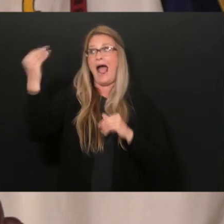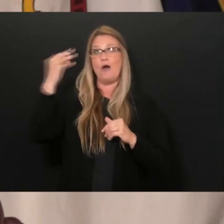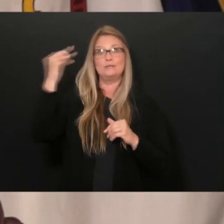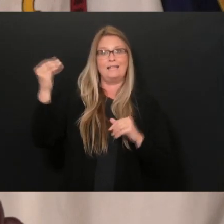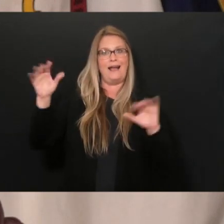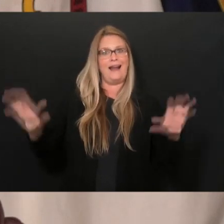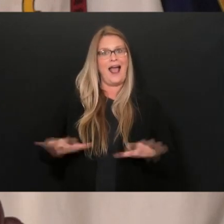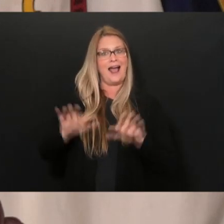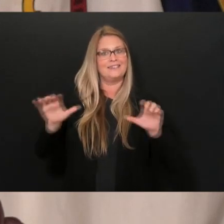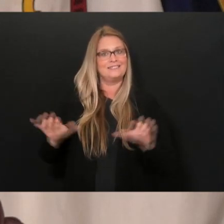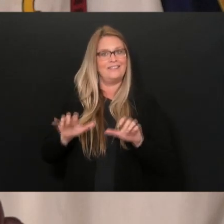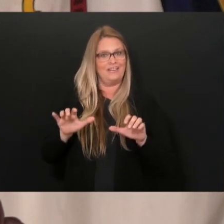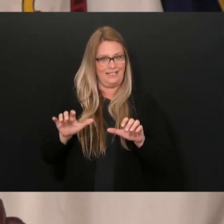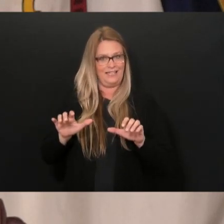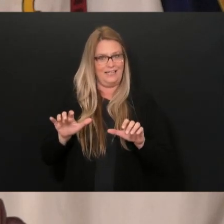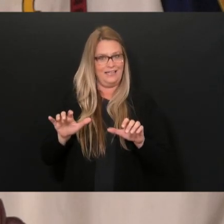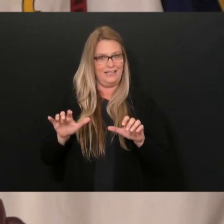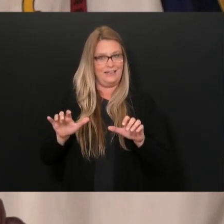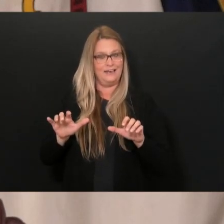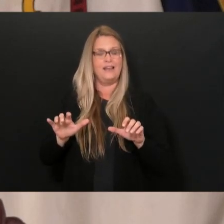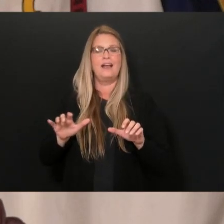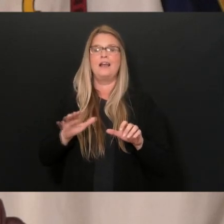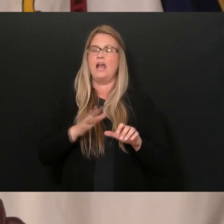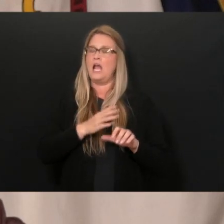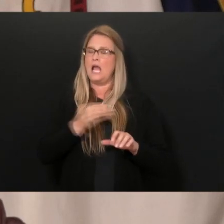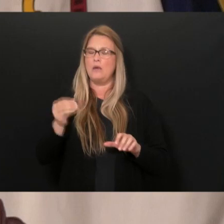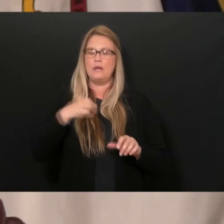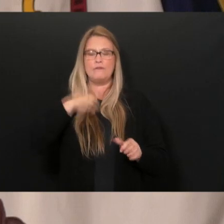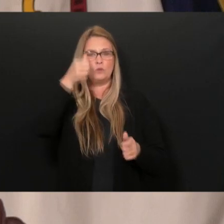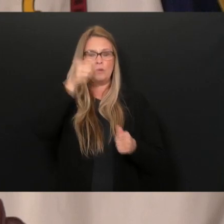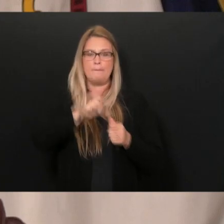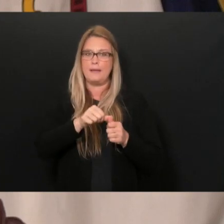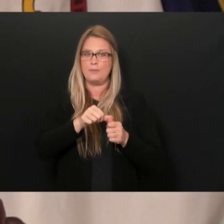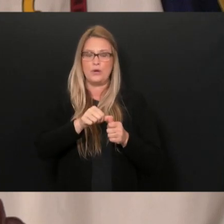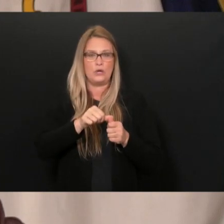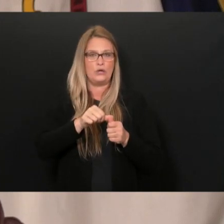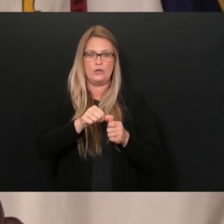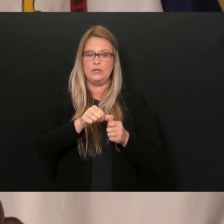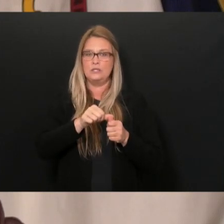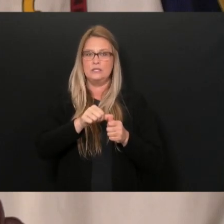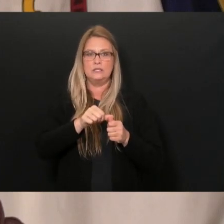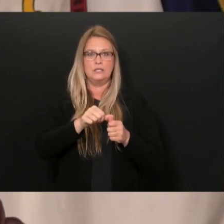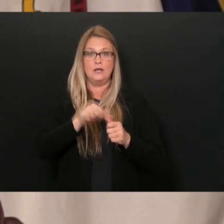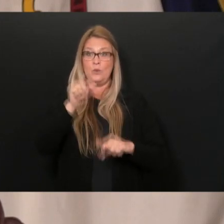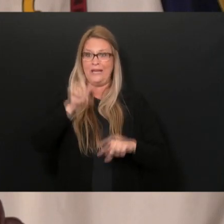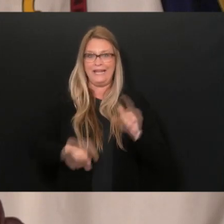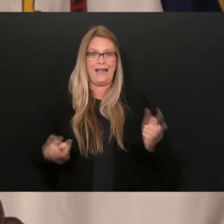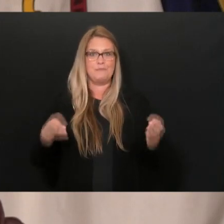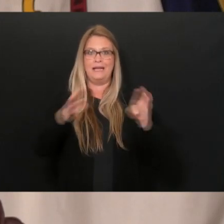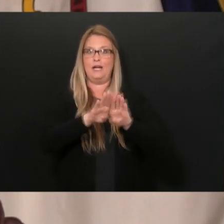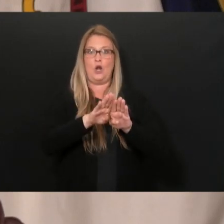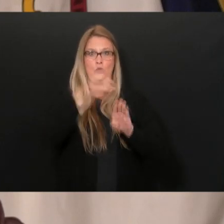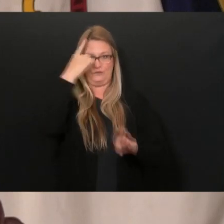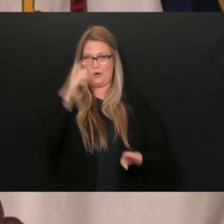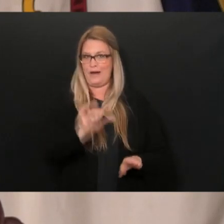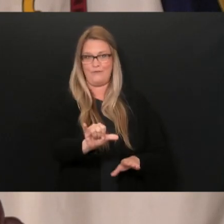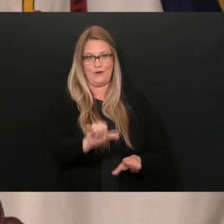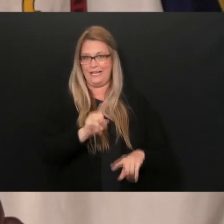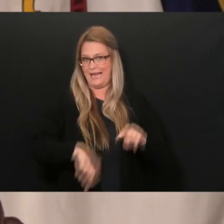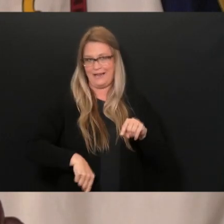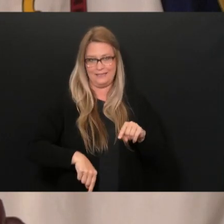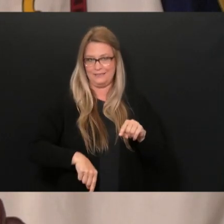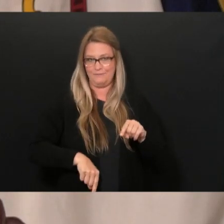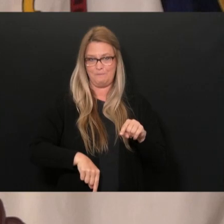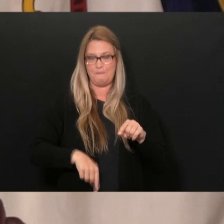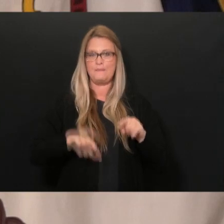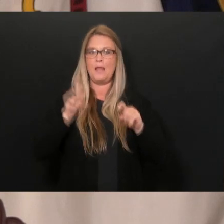such as this, and we have got to remember we cannot stay closed forever. We've got to